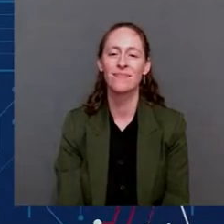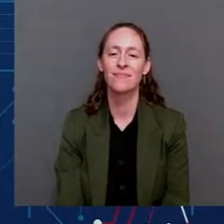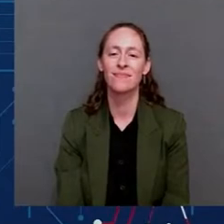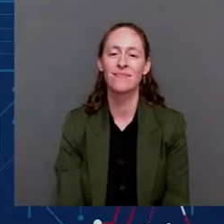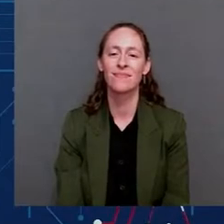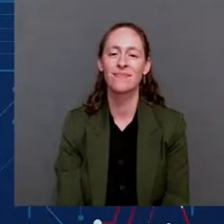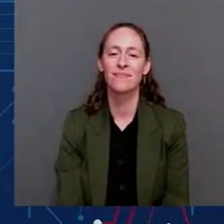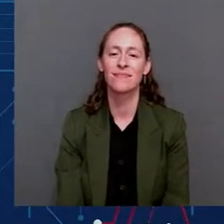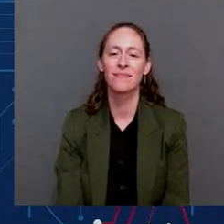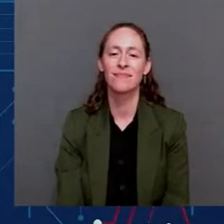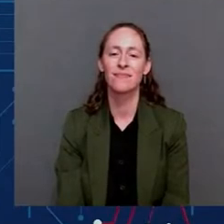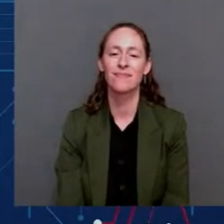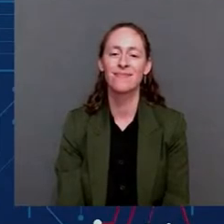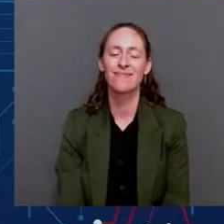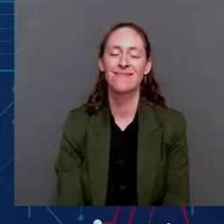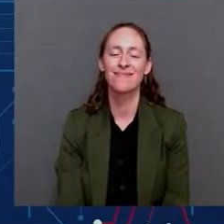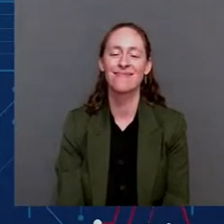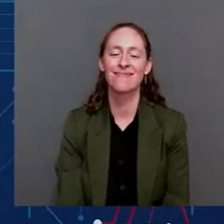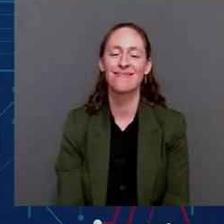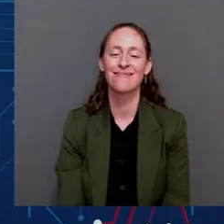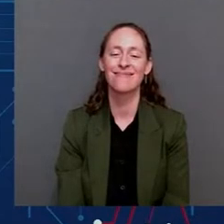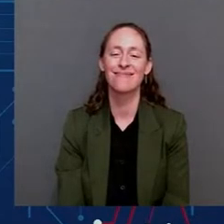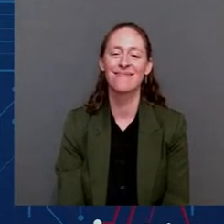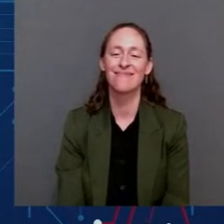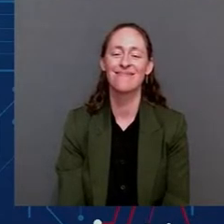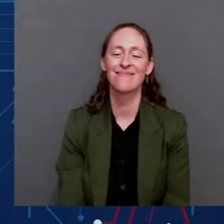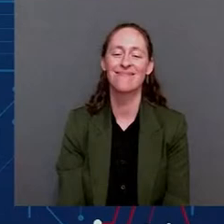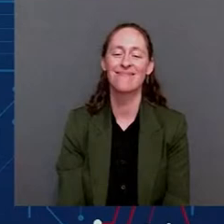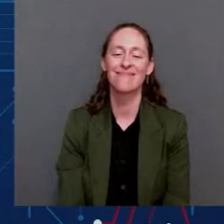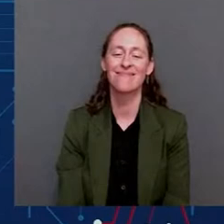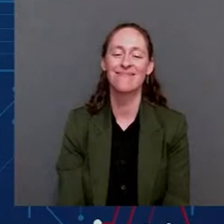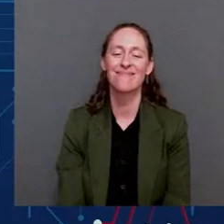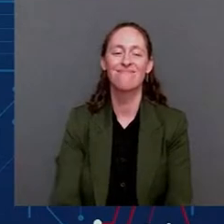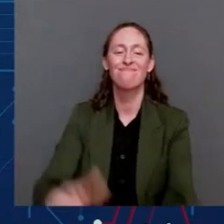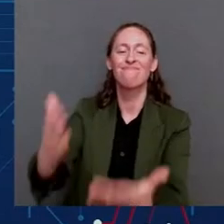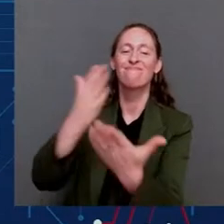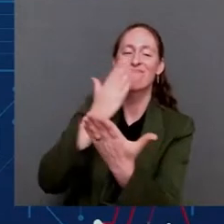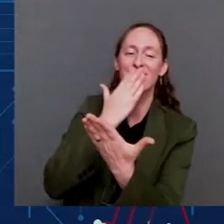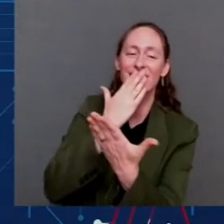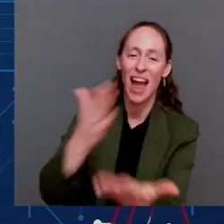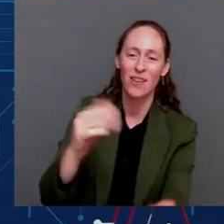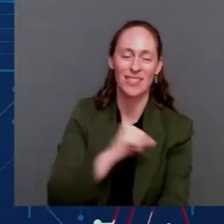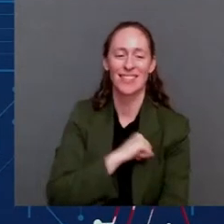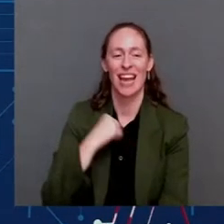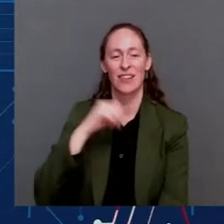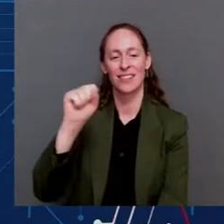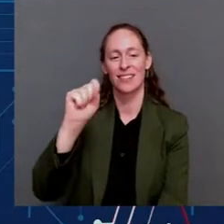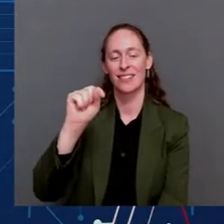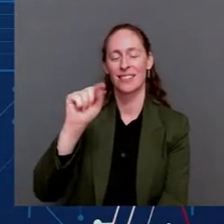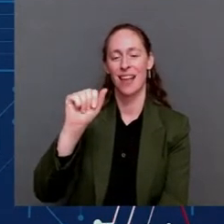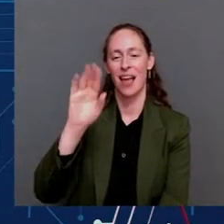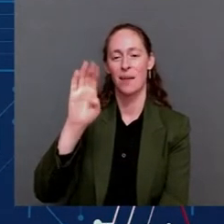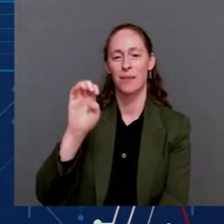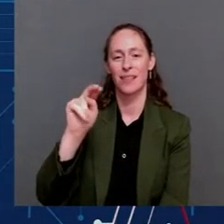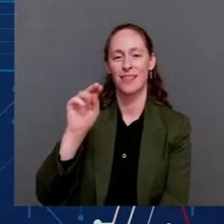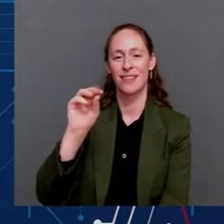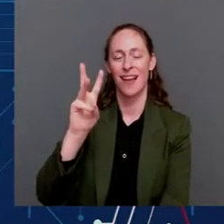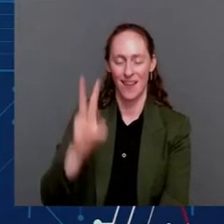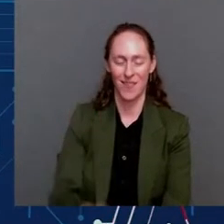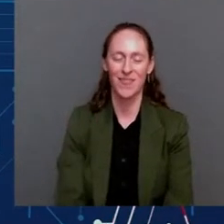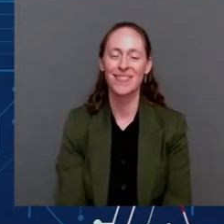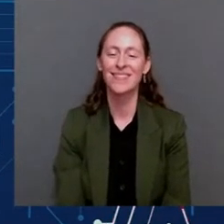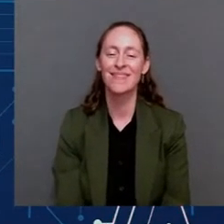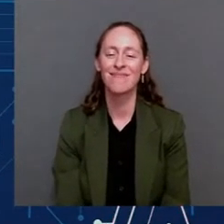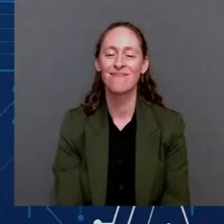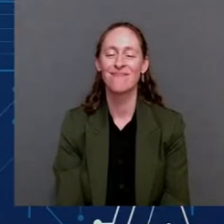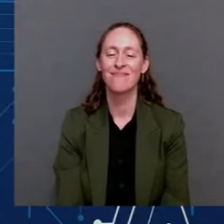Thank you, Senator Stabenow, for the wonderful introduction. Good afternoon, everyone, and welcome to Hemlock Semiconductor. HSC has been making